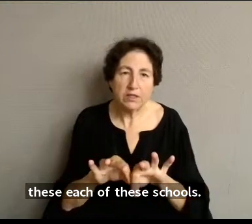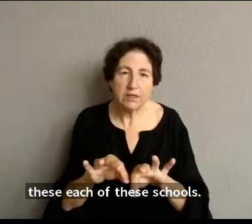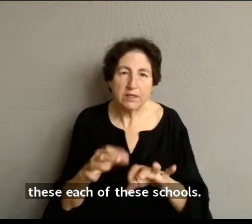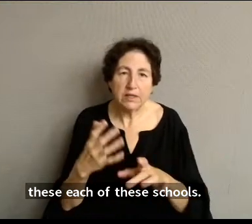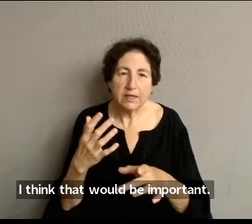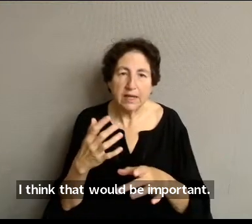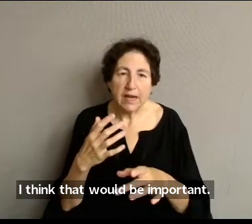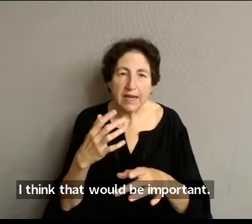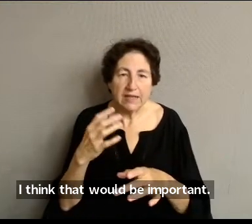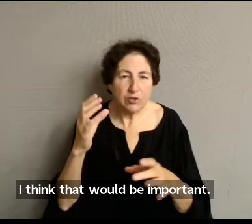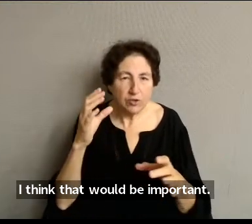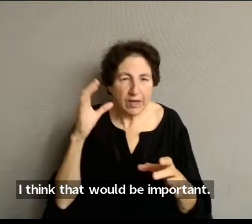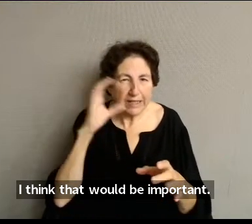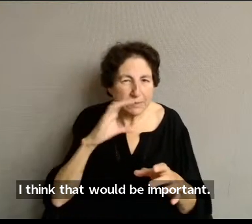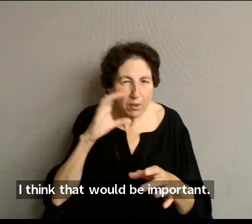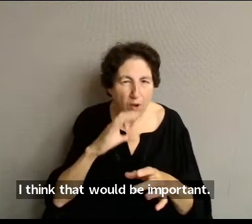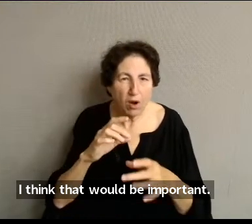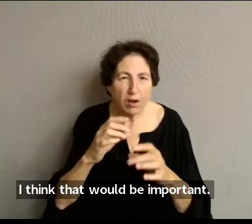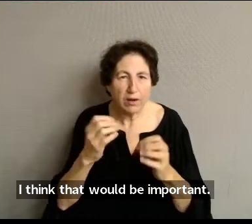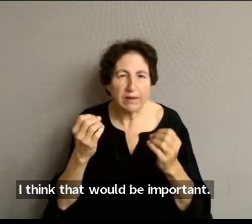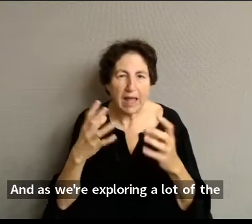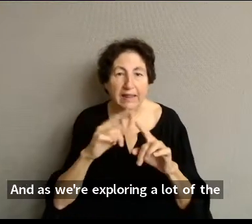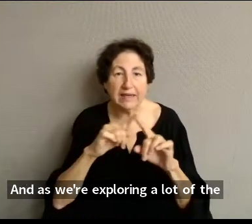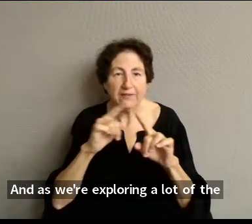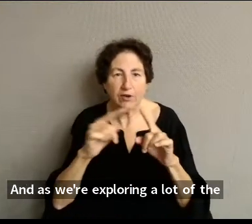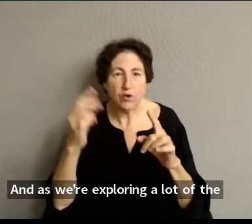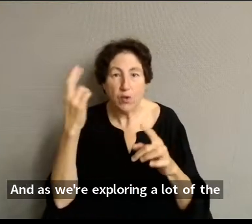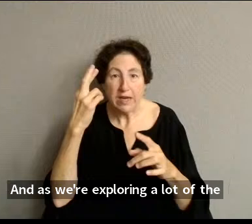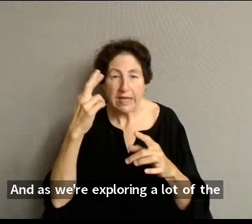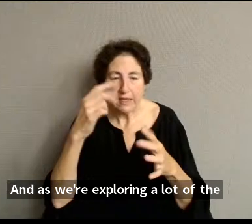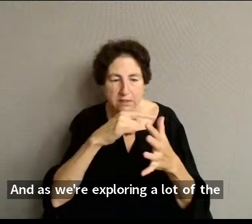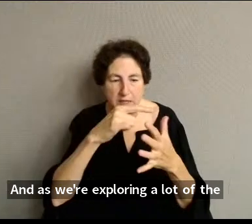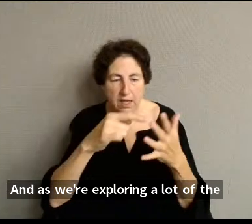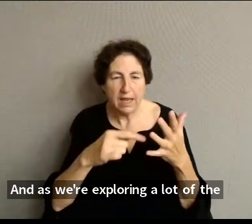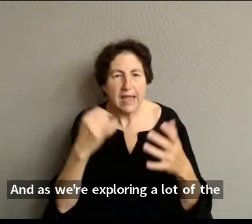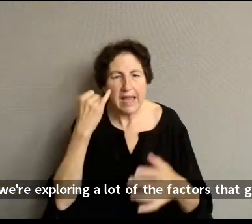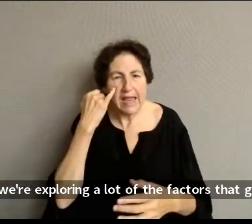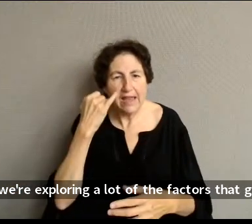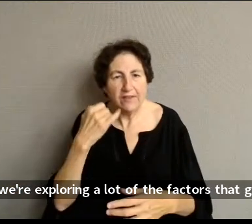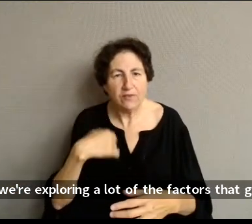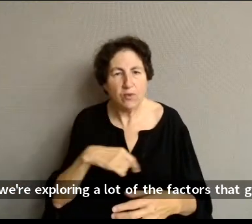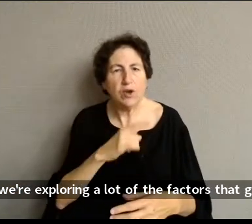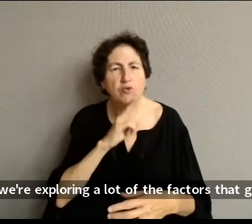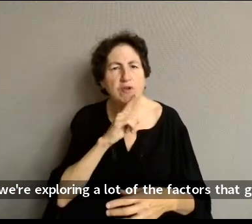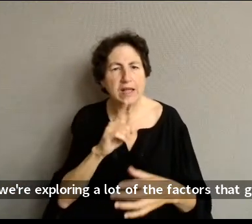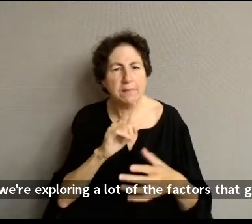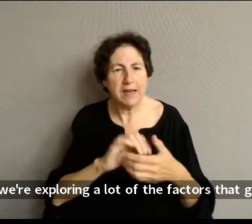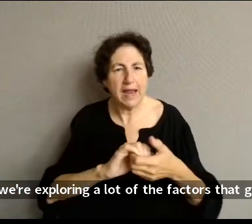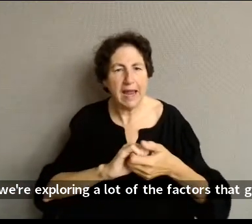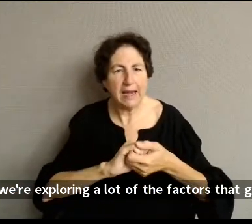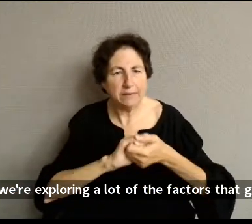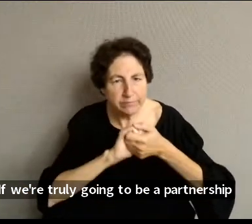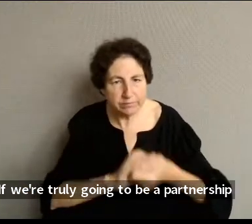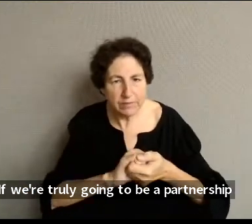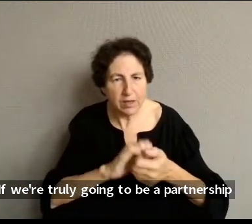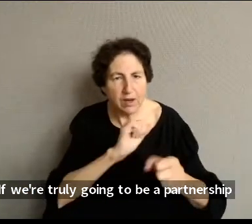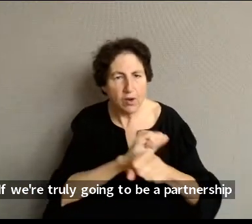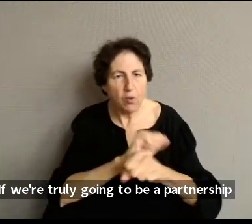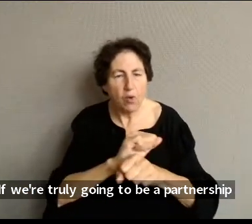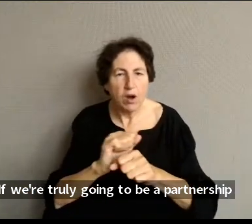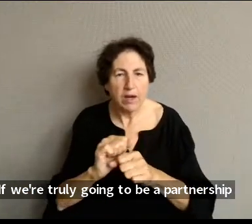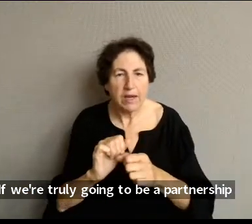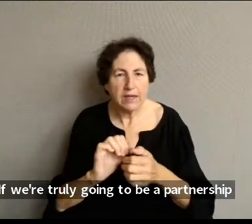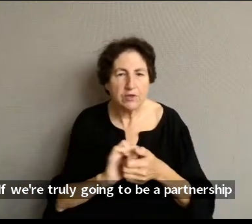we're exploring a lot of the factors that go in, if we're truly going to be a partnership, we don't